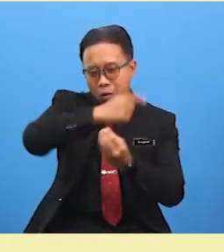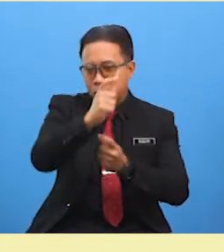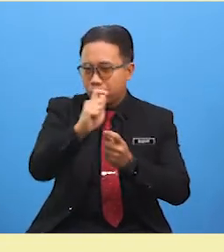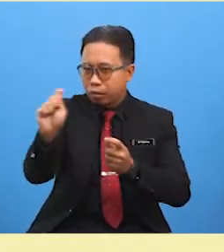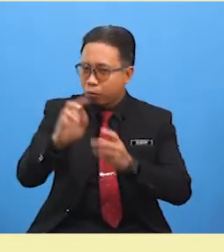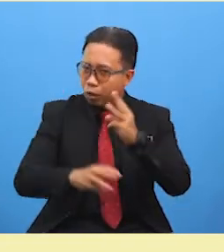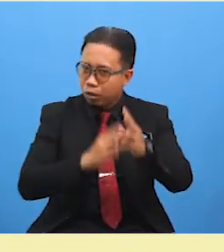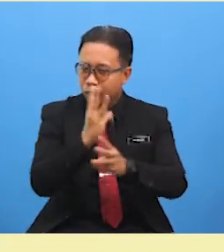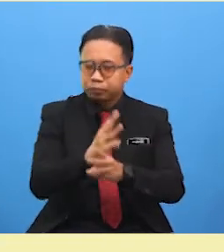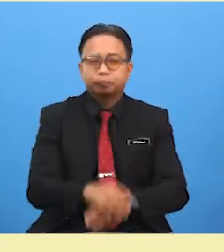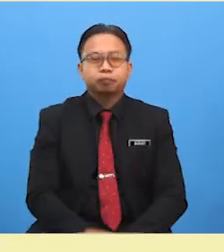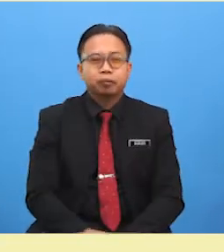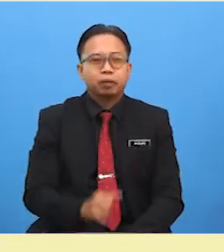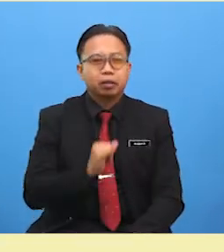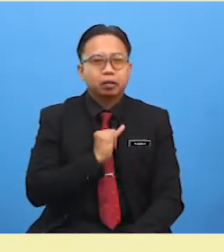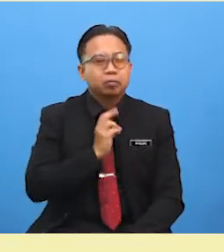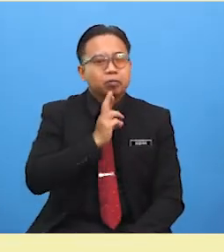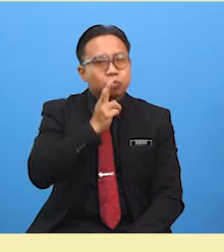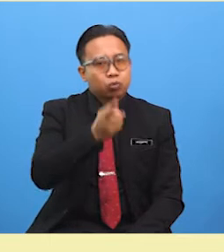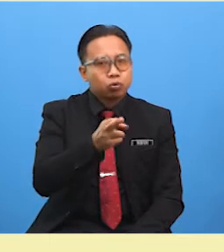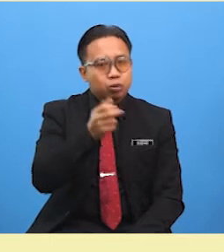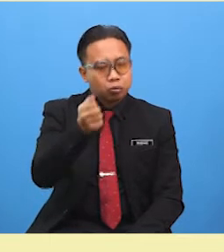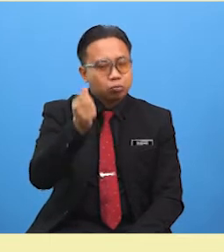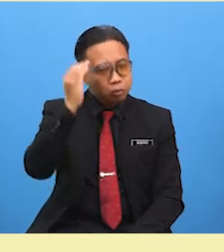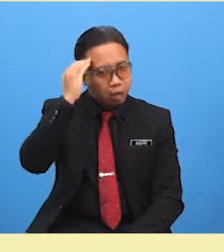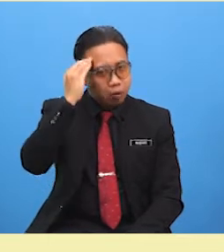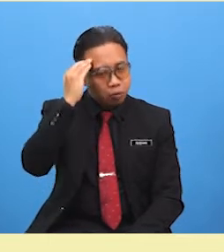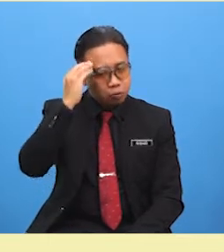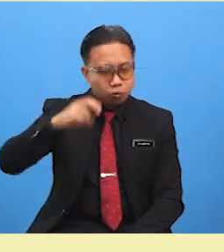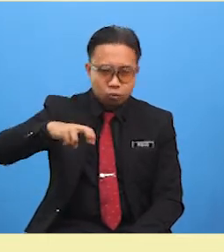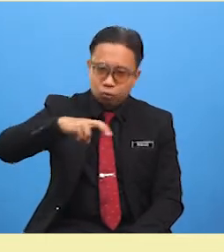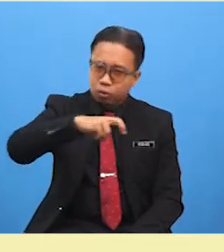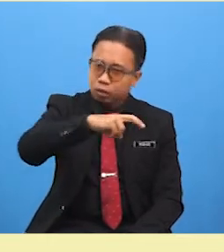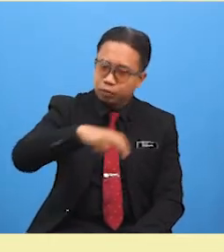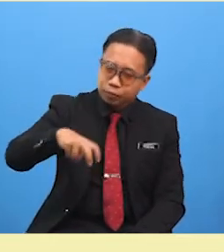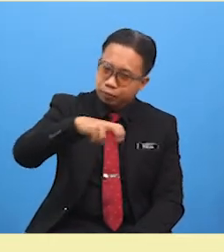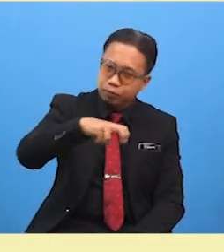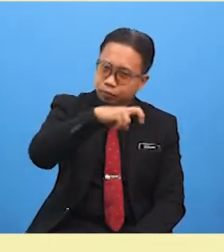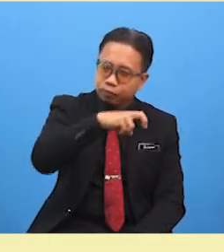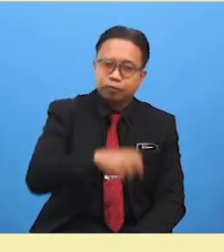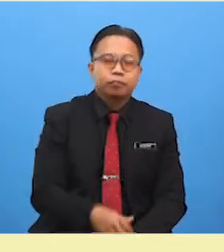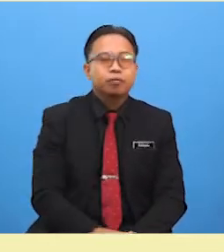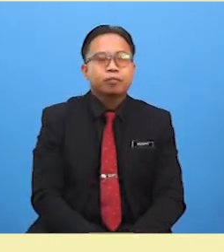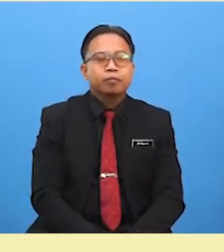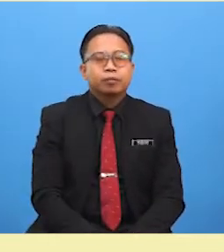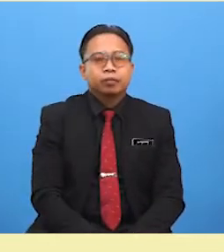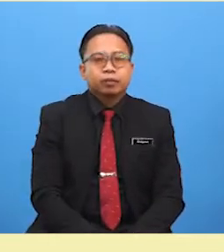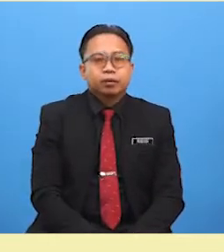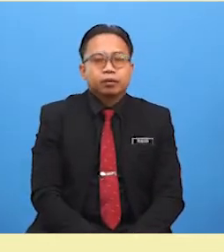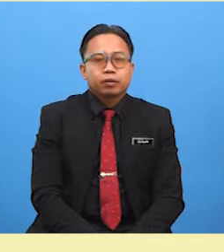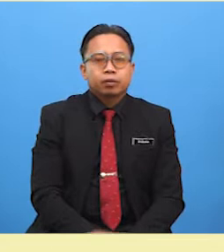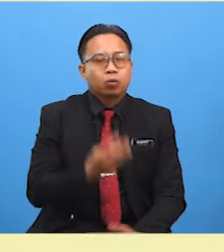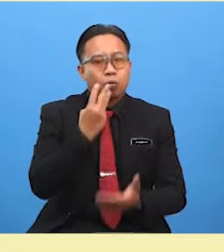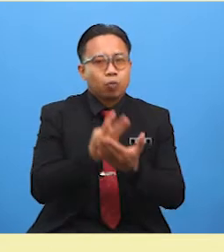So, I'm pretty sure you would know how to spot a tourist now, right? Or you would probably know how to act like a tourist now.